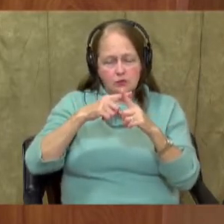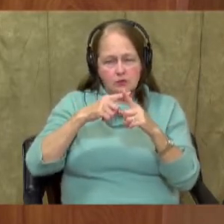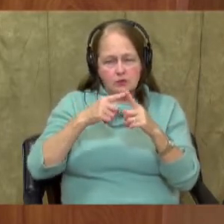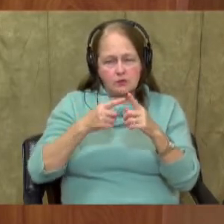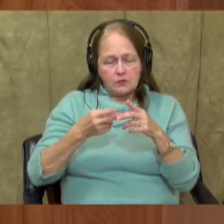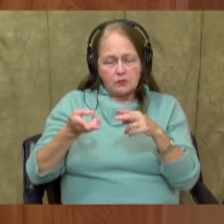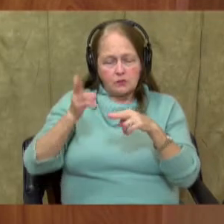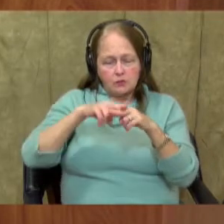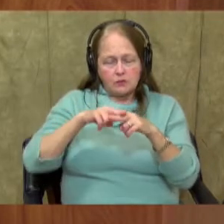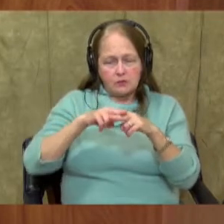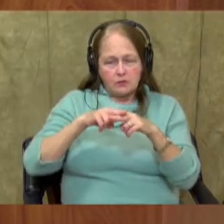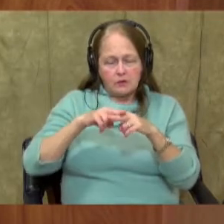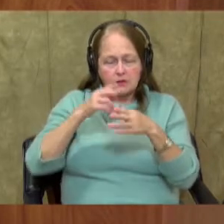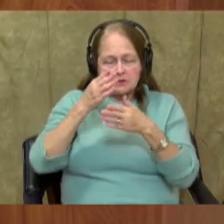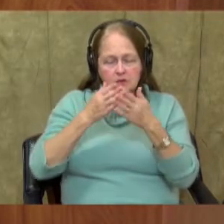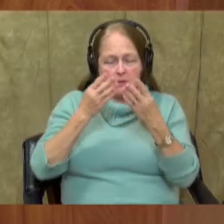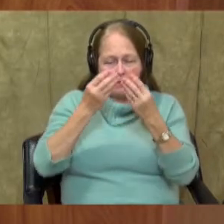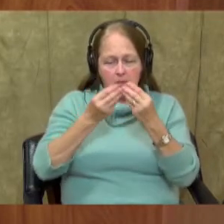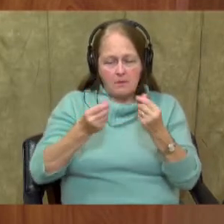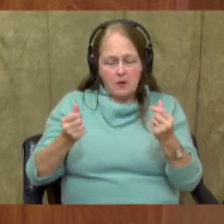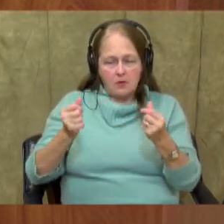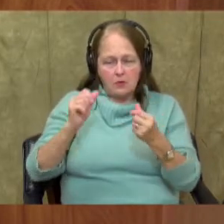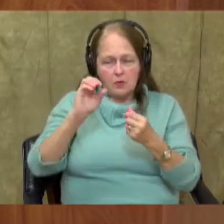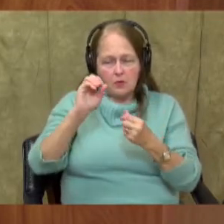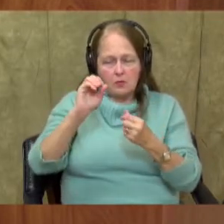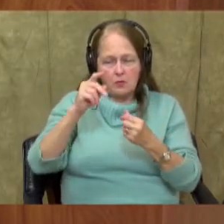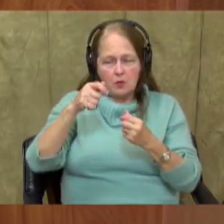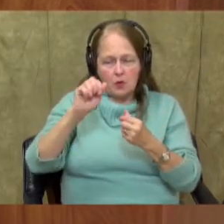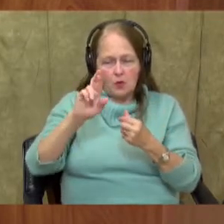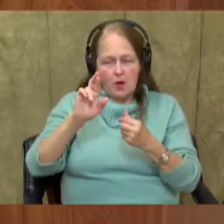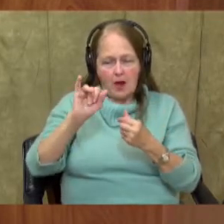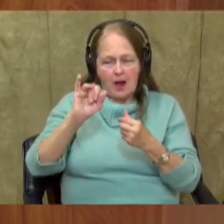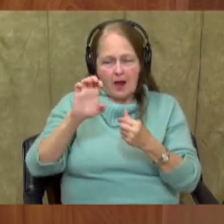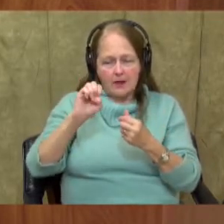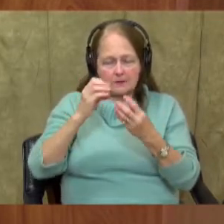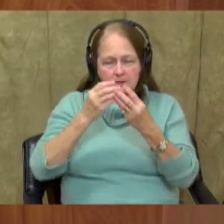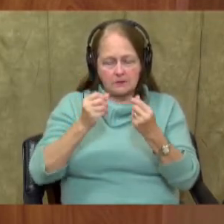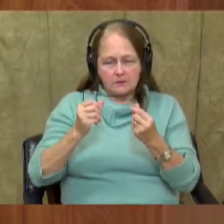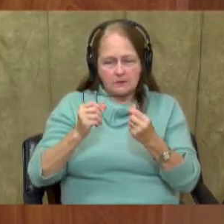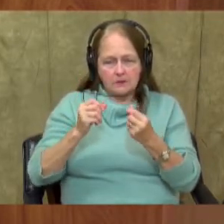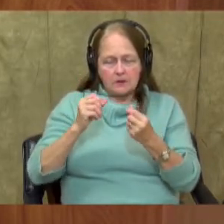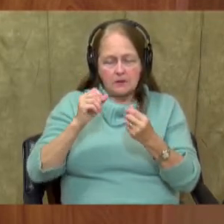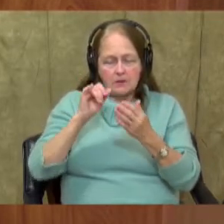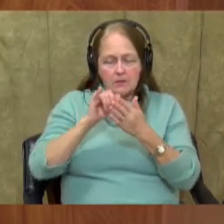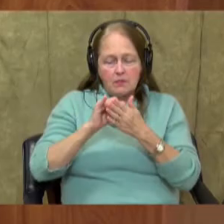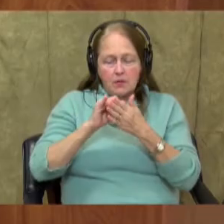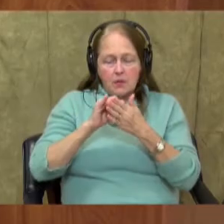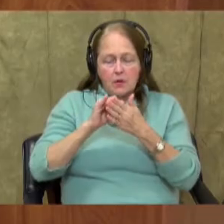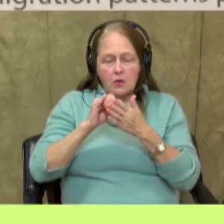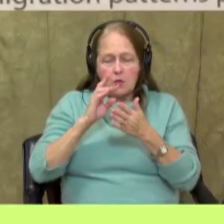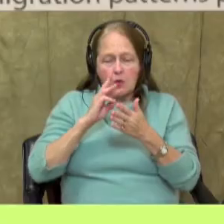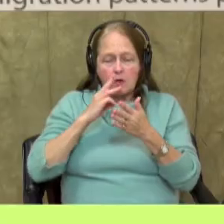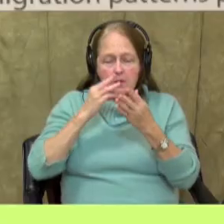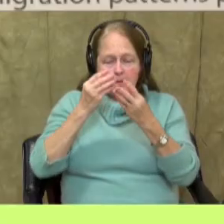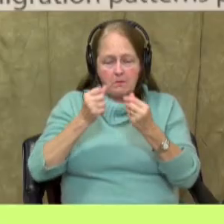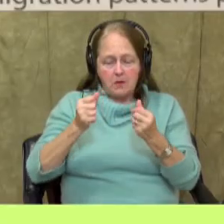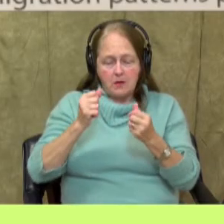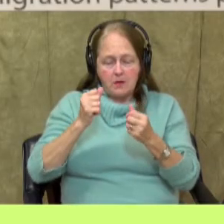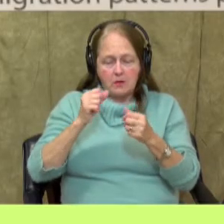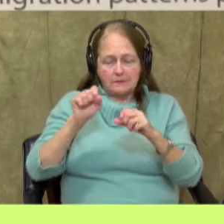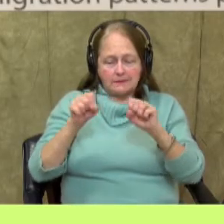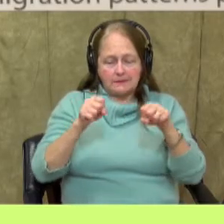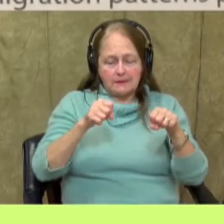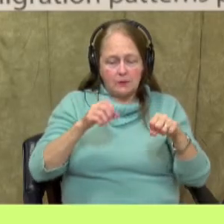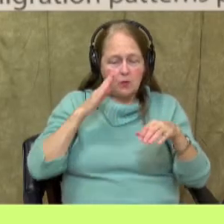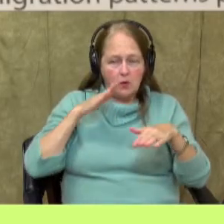temperatures result in melting of the polar ice caps. The polar ice melt causes sea levels to rise. Then we have the middle